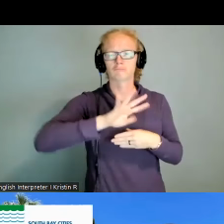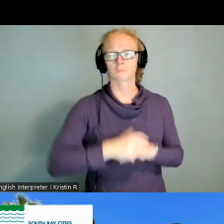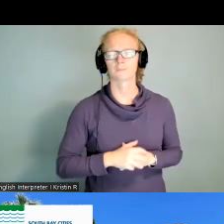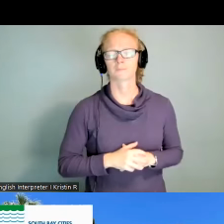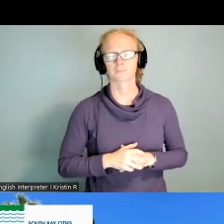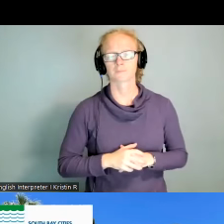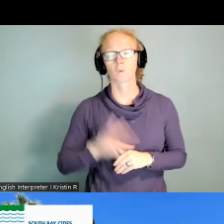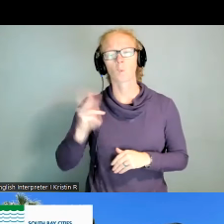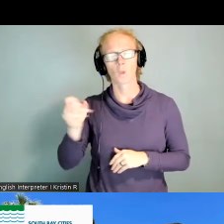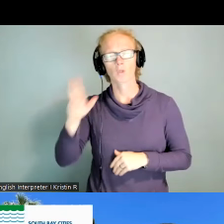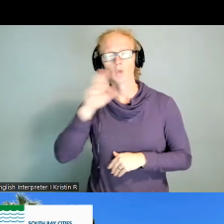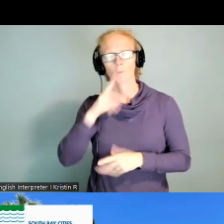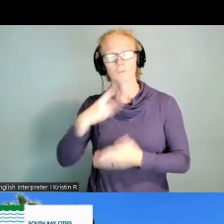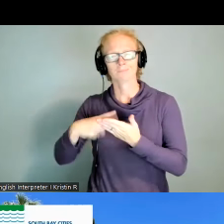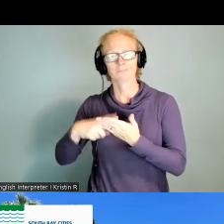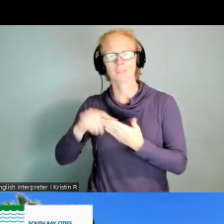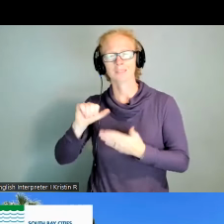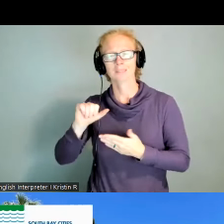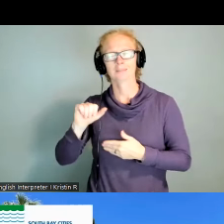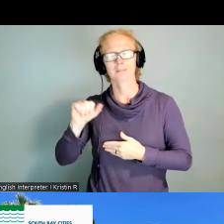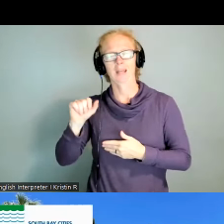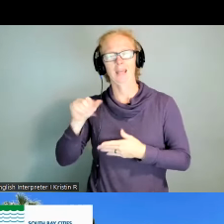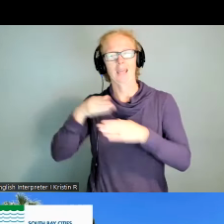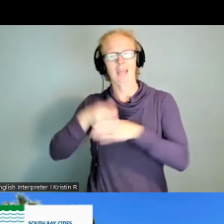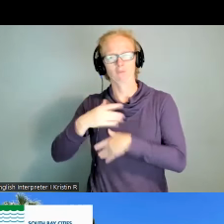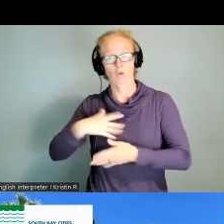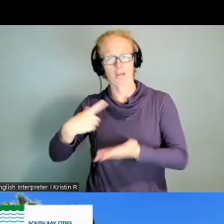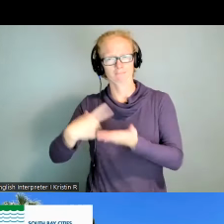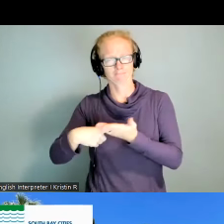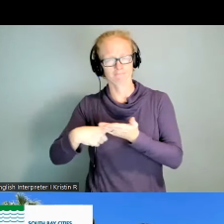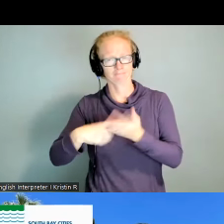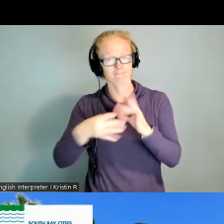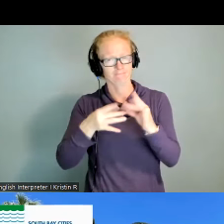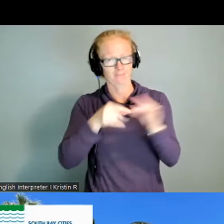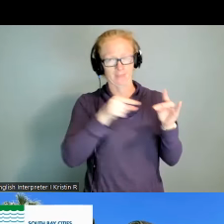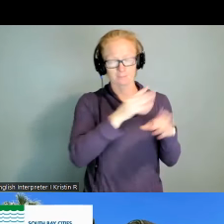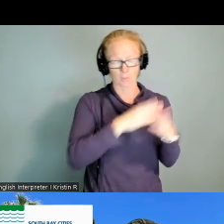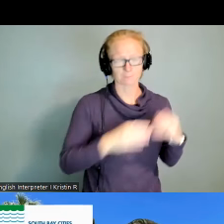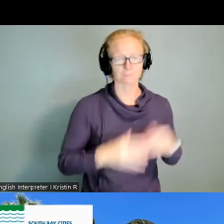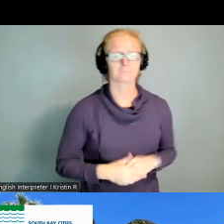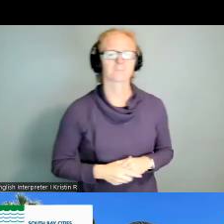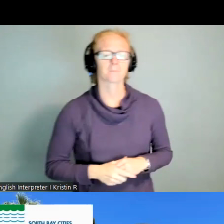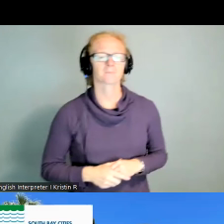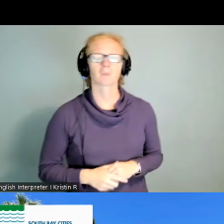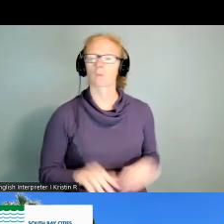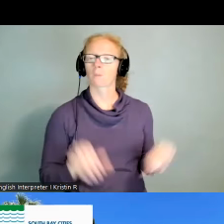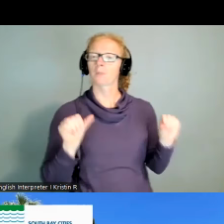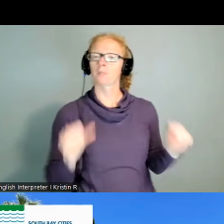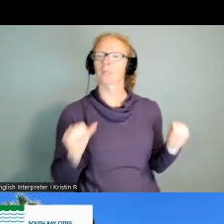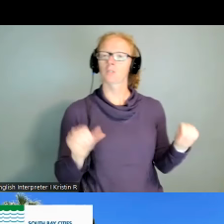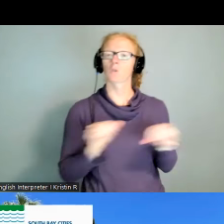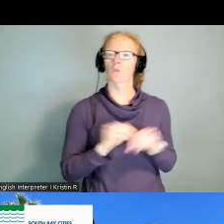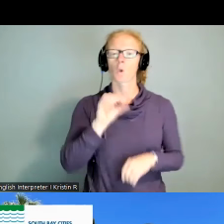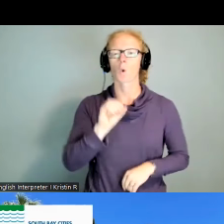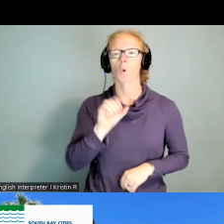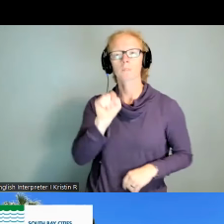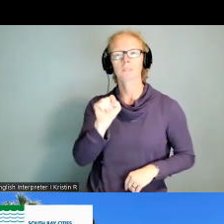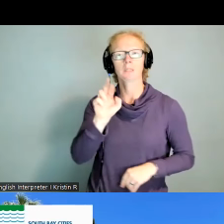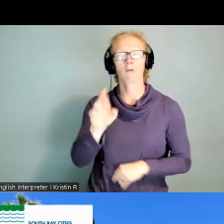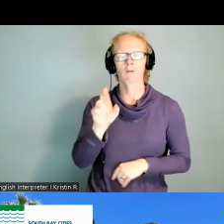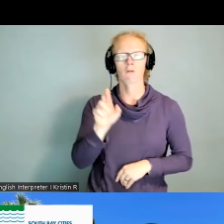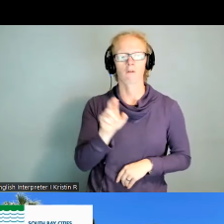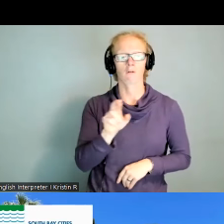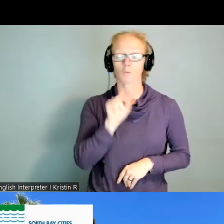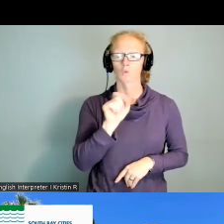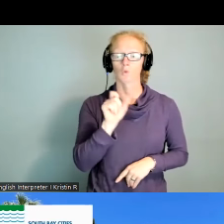talking about. So as the sub-regional COG, we see the potential in using the OTR toolkit to help